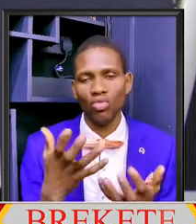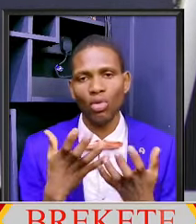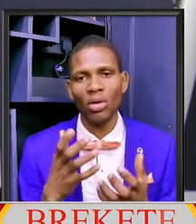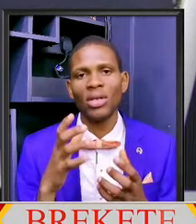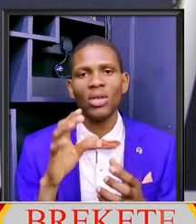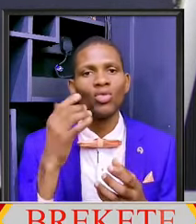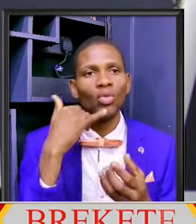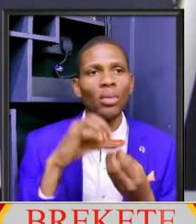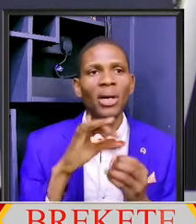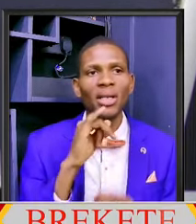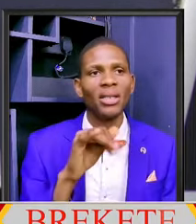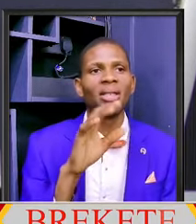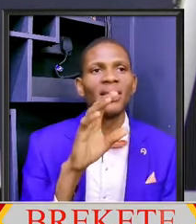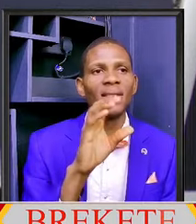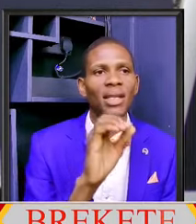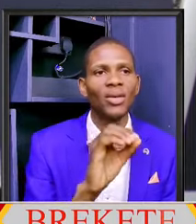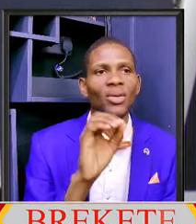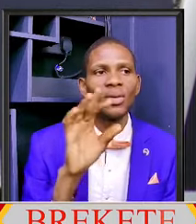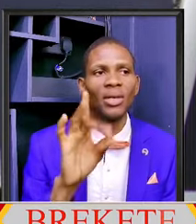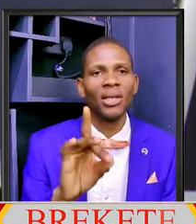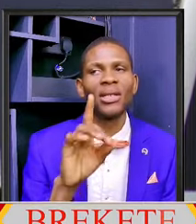number.